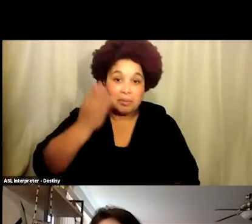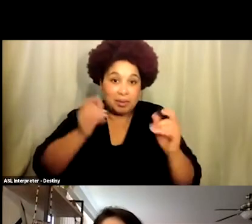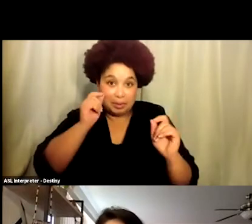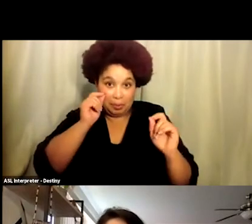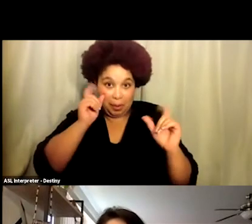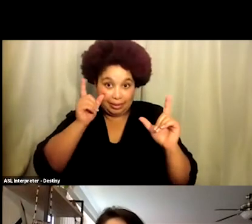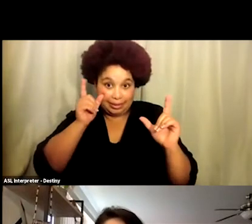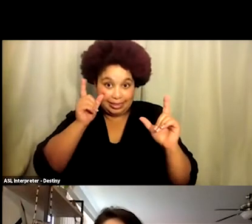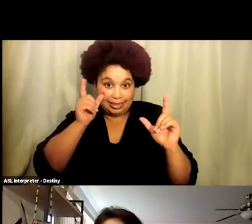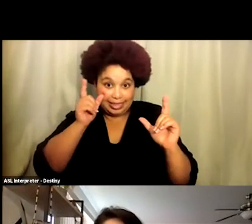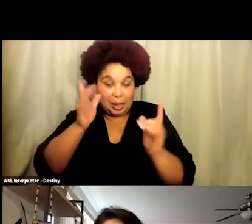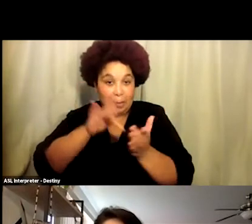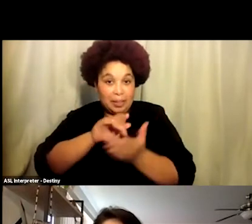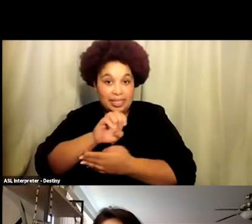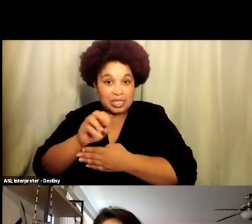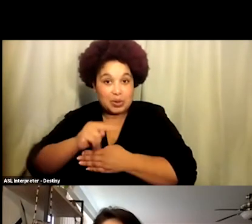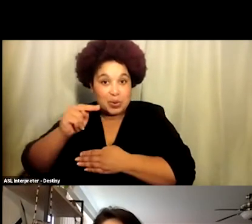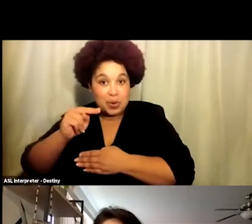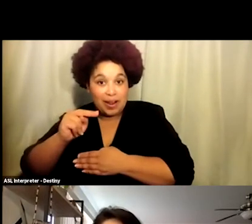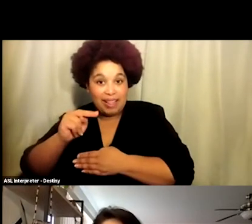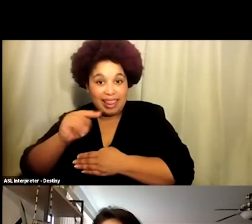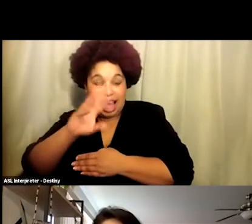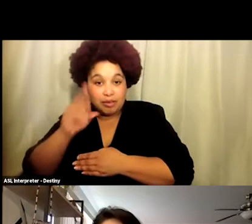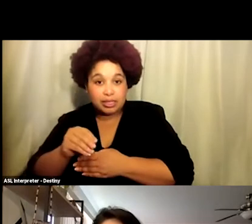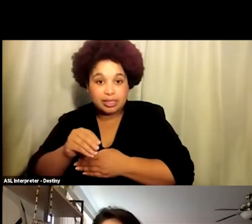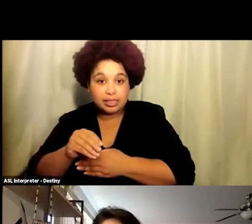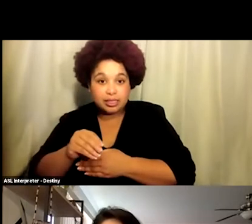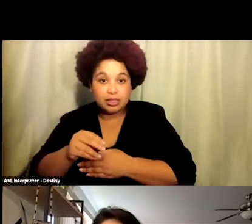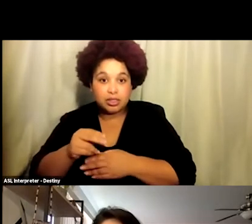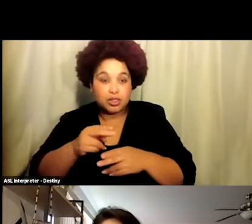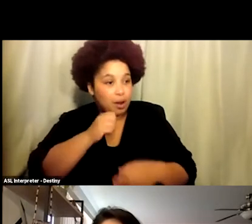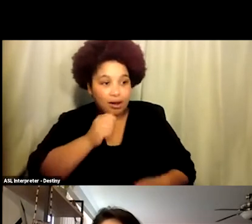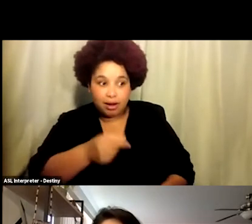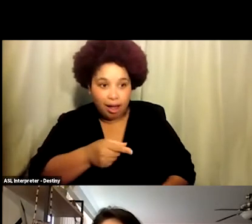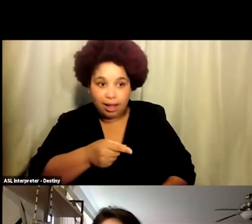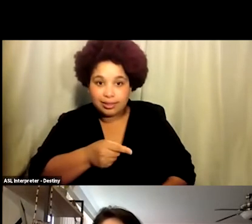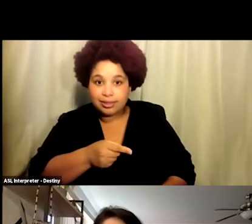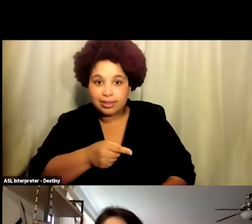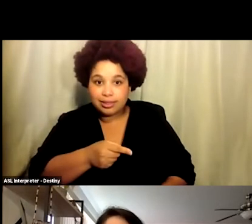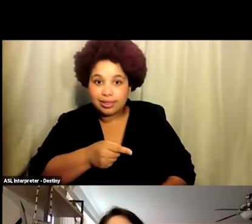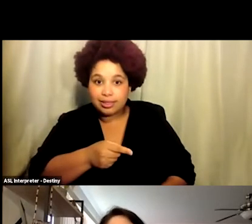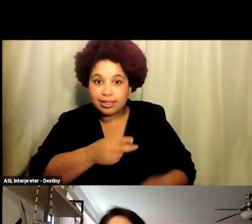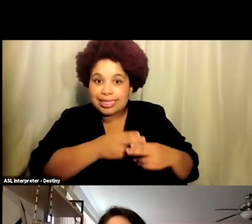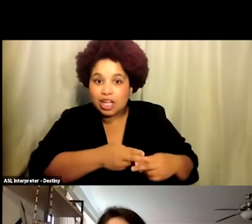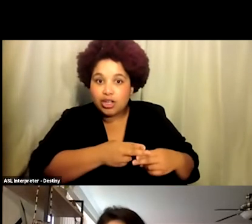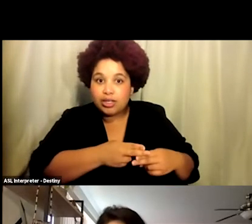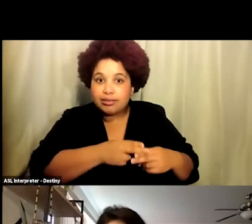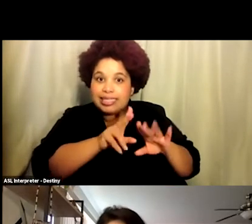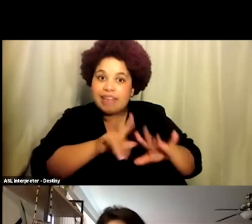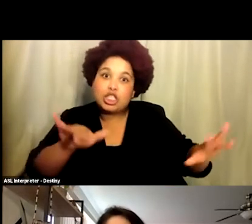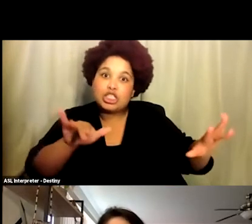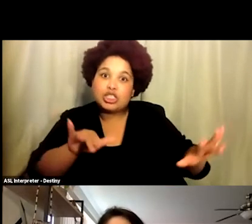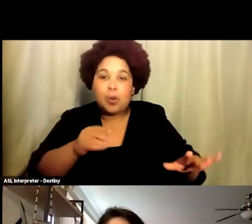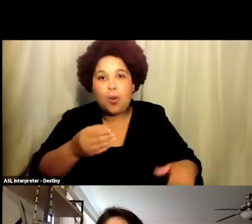surprised if you are of Middle Eastern North African descent to have found out that you are not considered diverse or